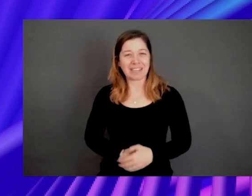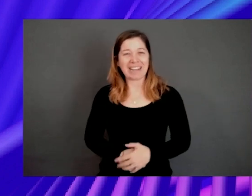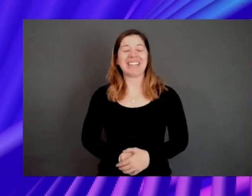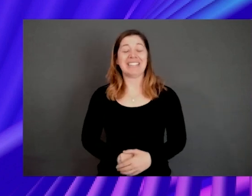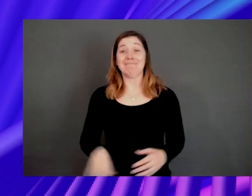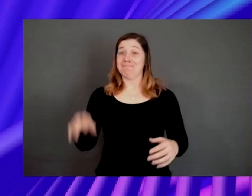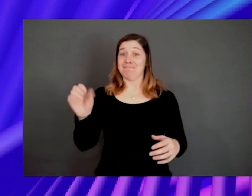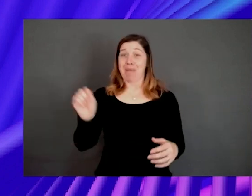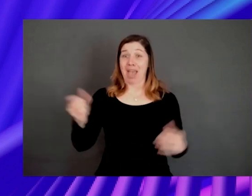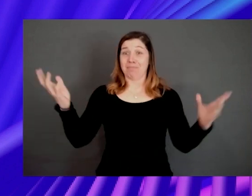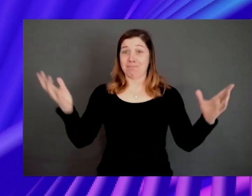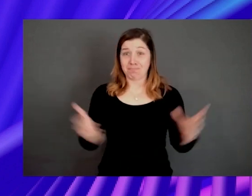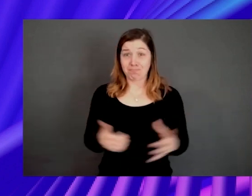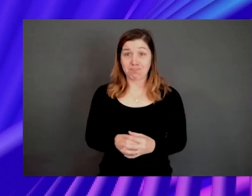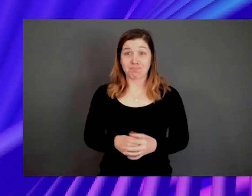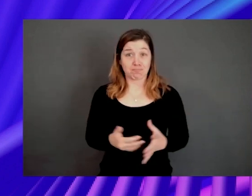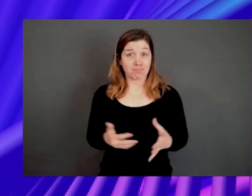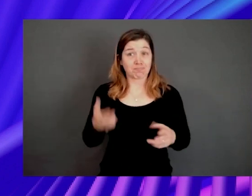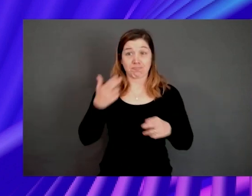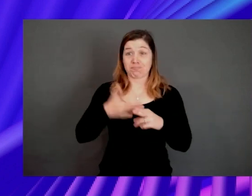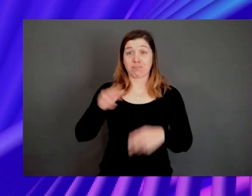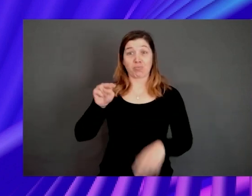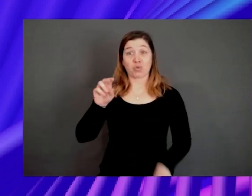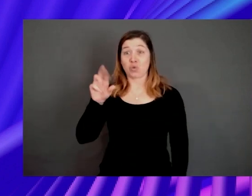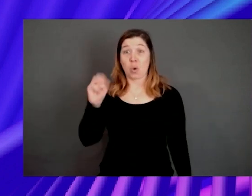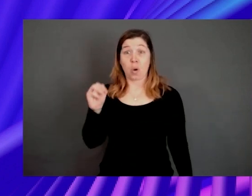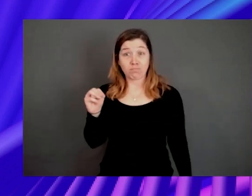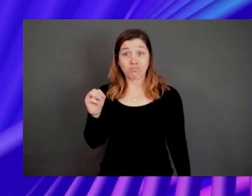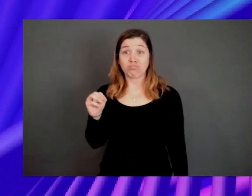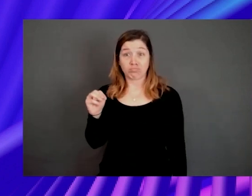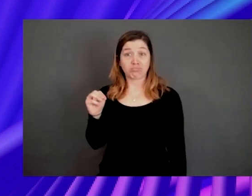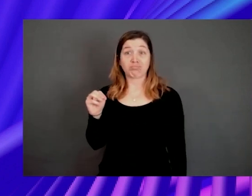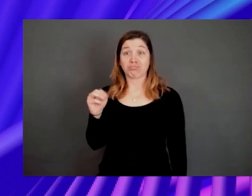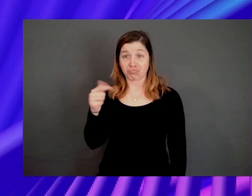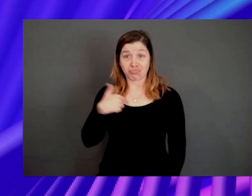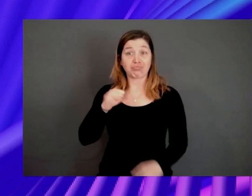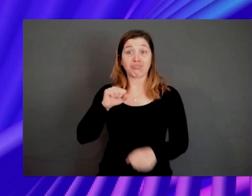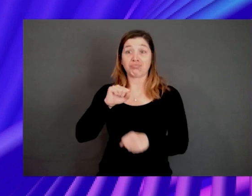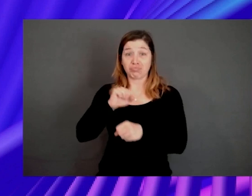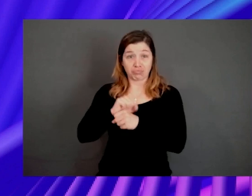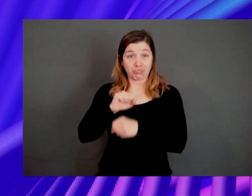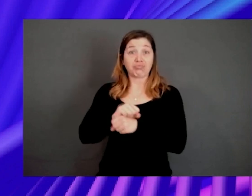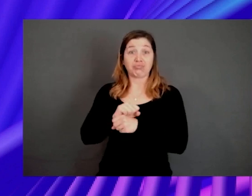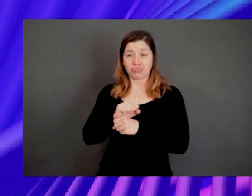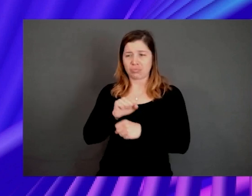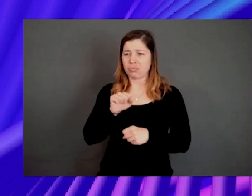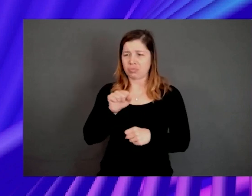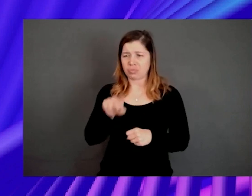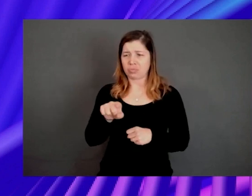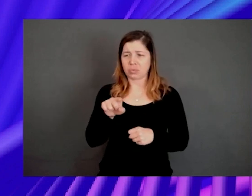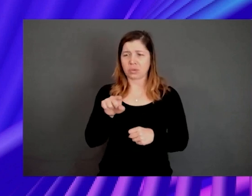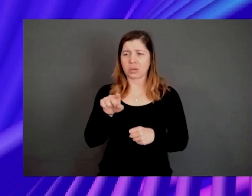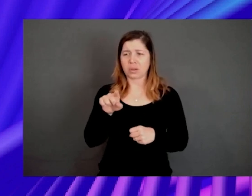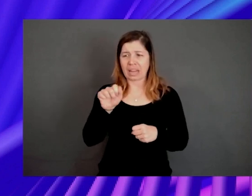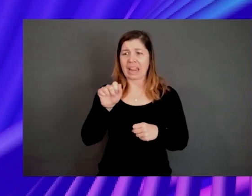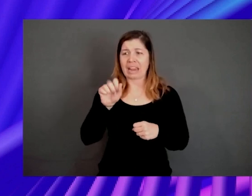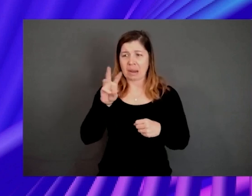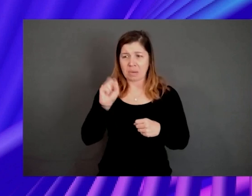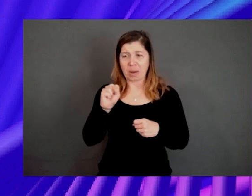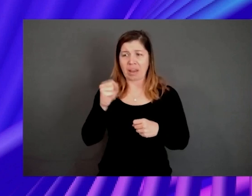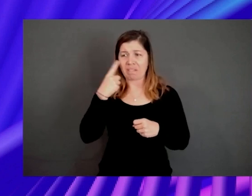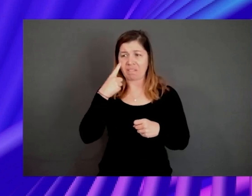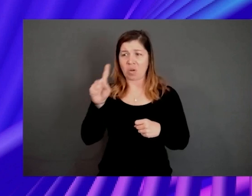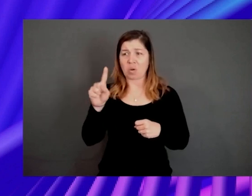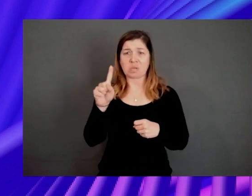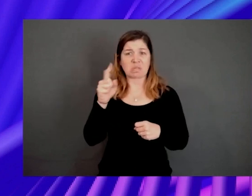So name's Norm here. I have been working on the .NET side of AWS for the last 12 years